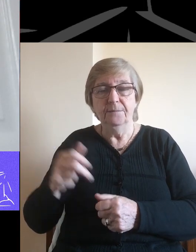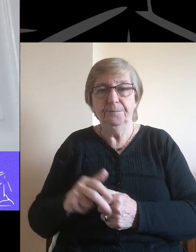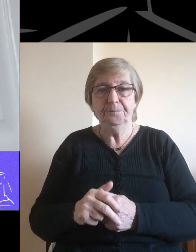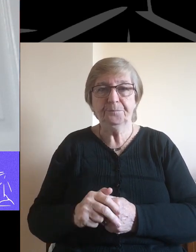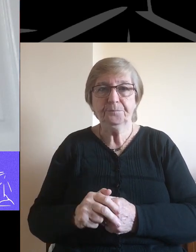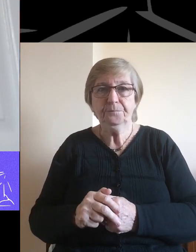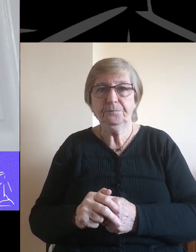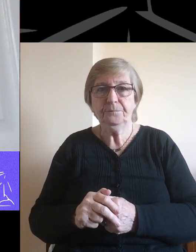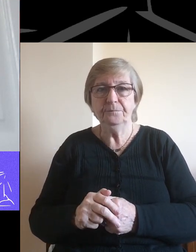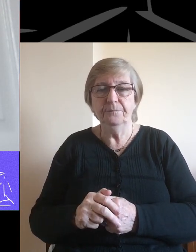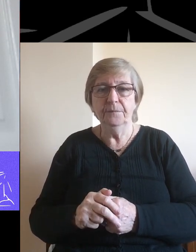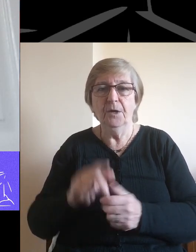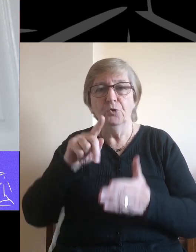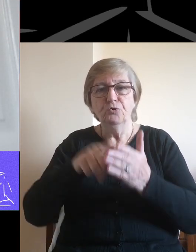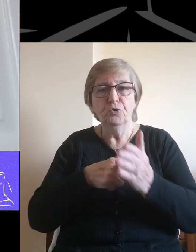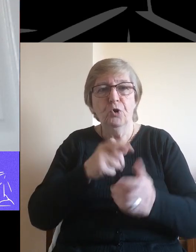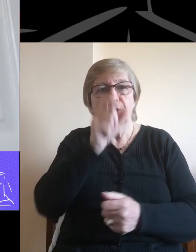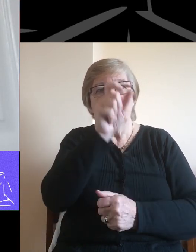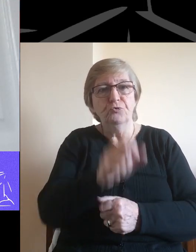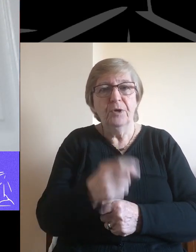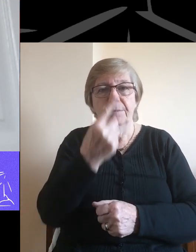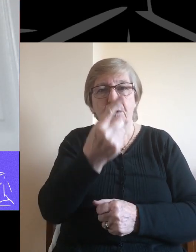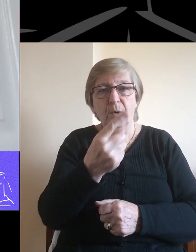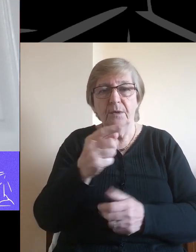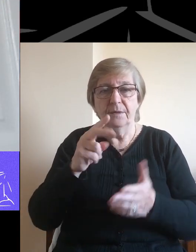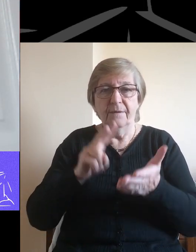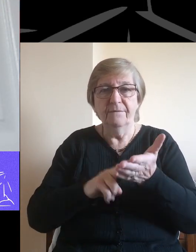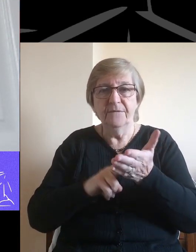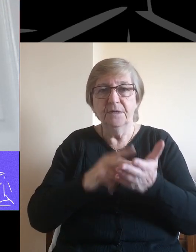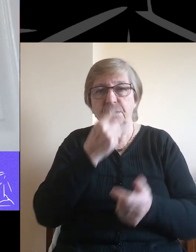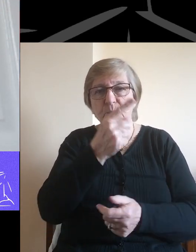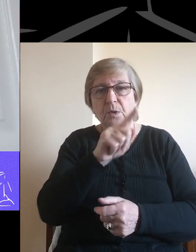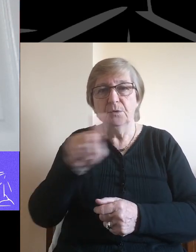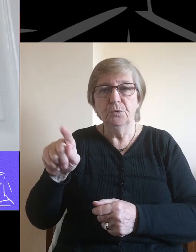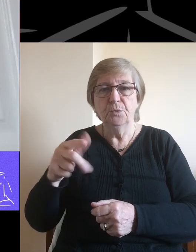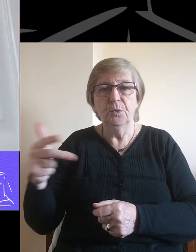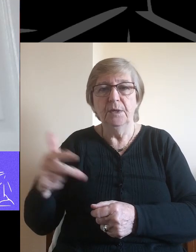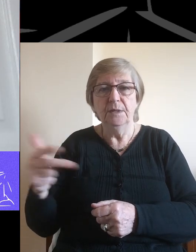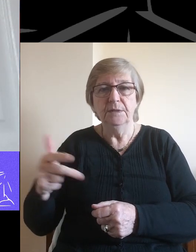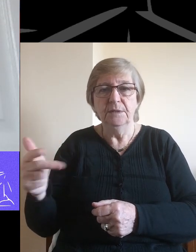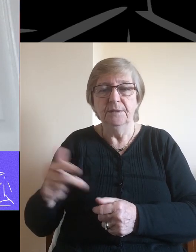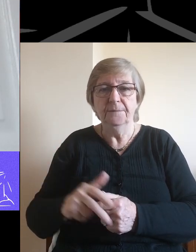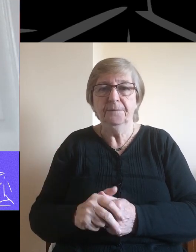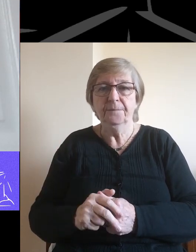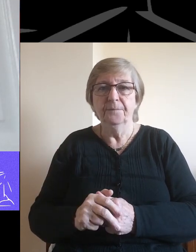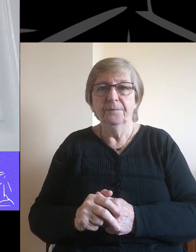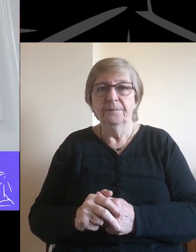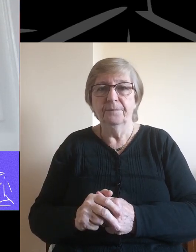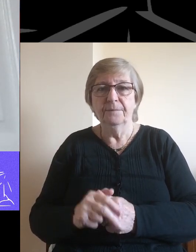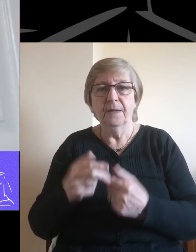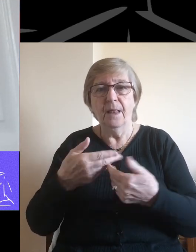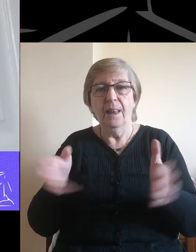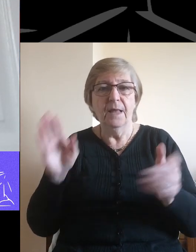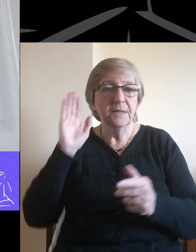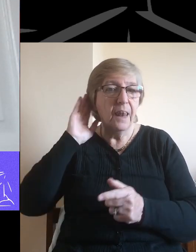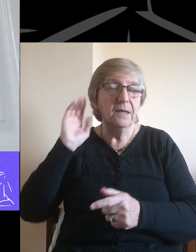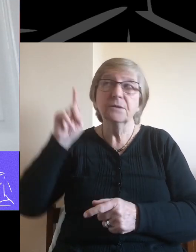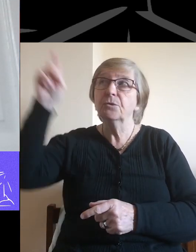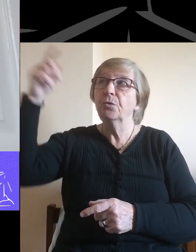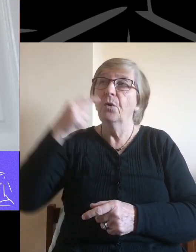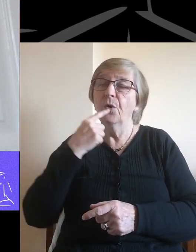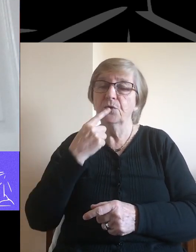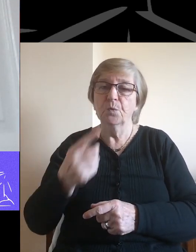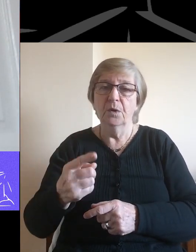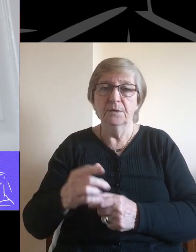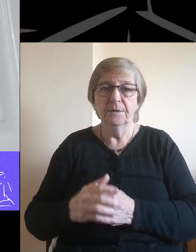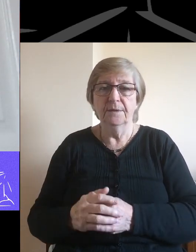verses 1 to 18. The Gospel of John chapter 1, verses 1 to 18.